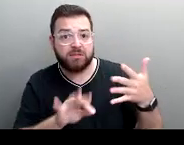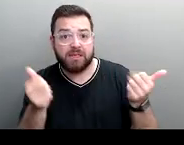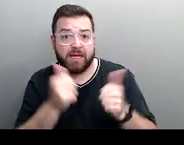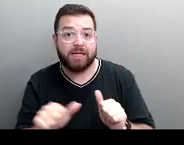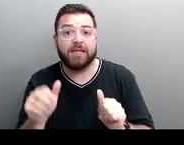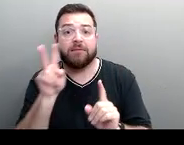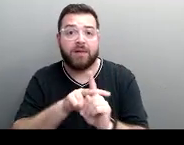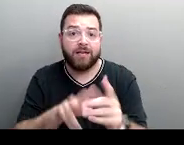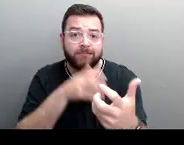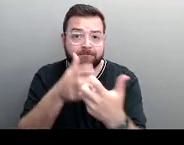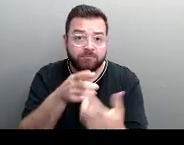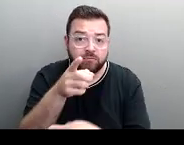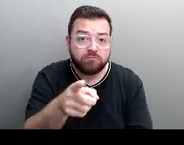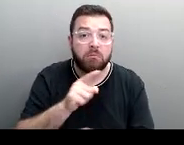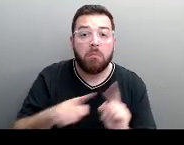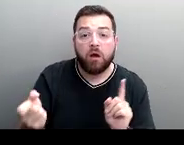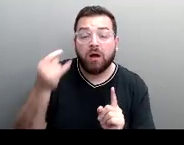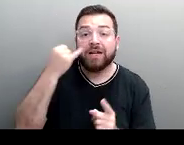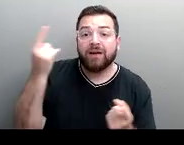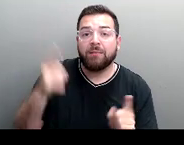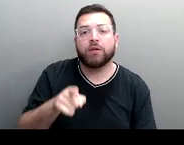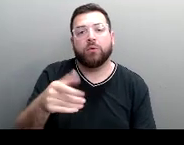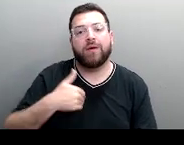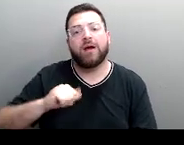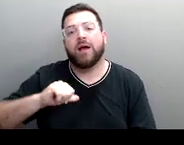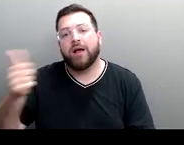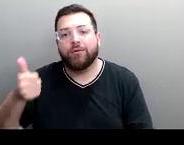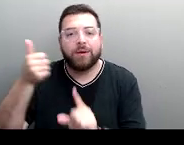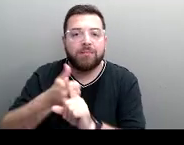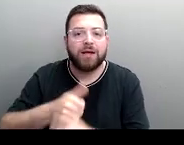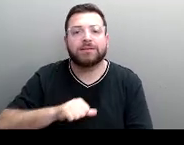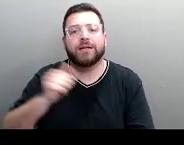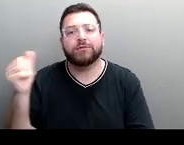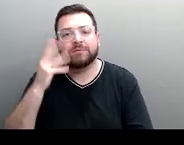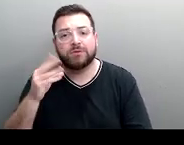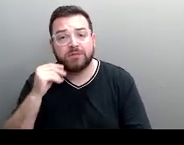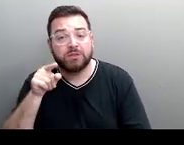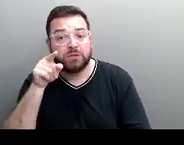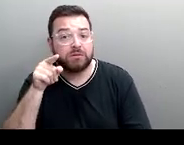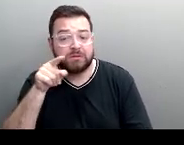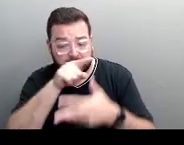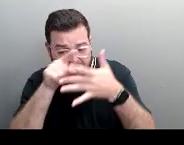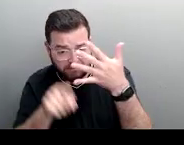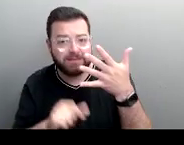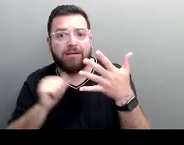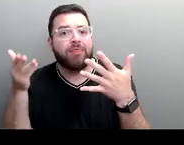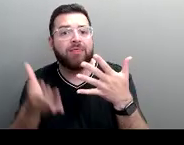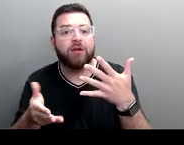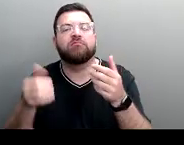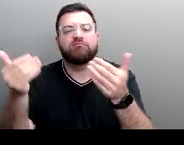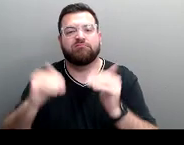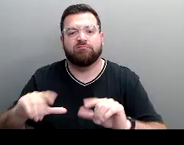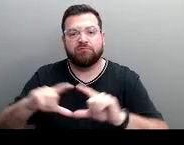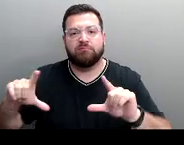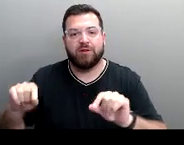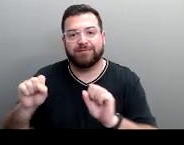if you experience any other effects in your school-related activities that are not listed on this list, you would type it